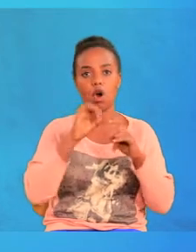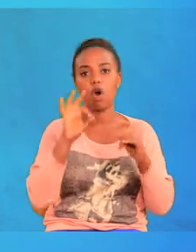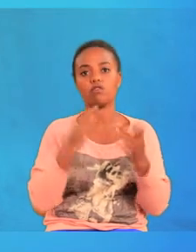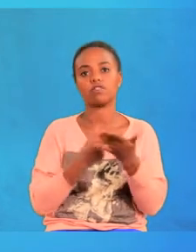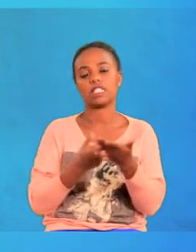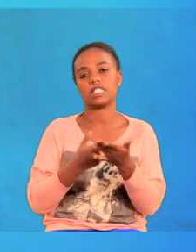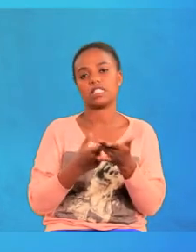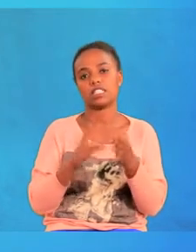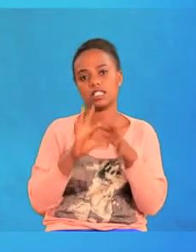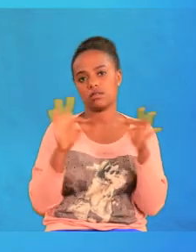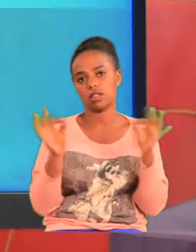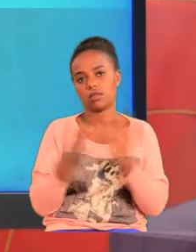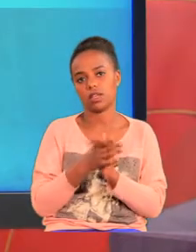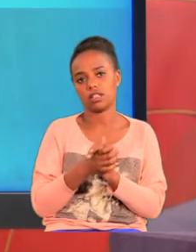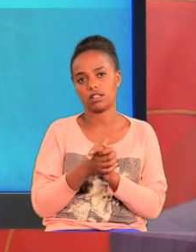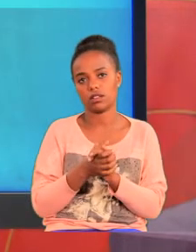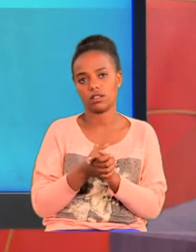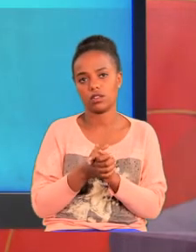Here,